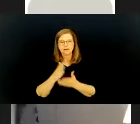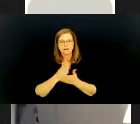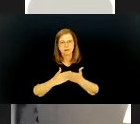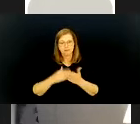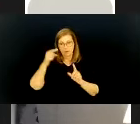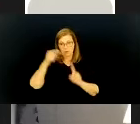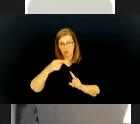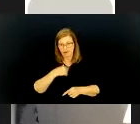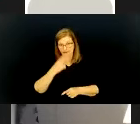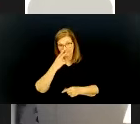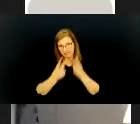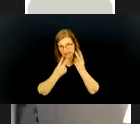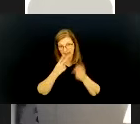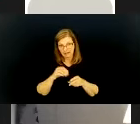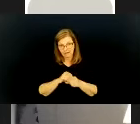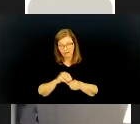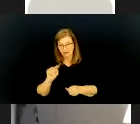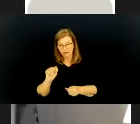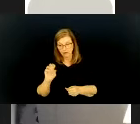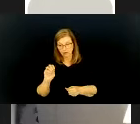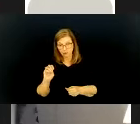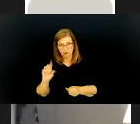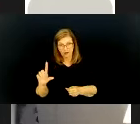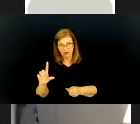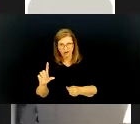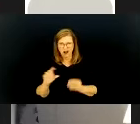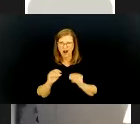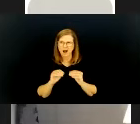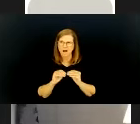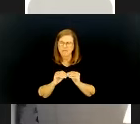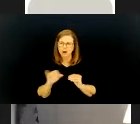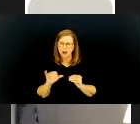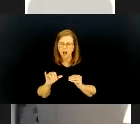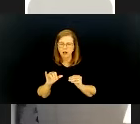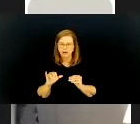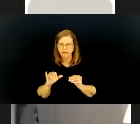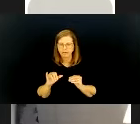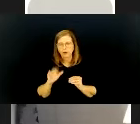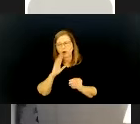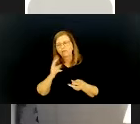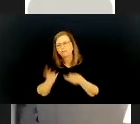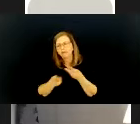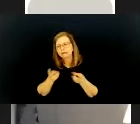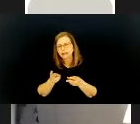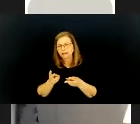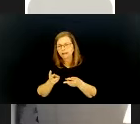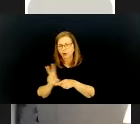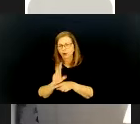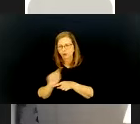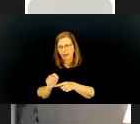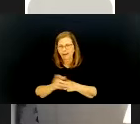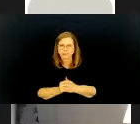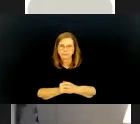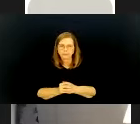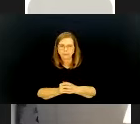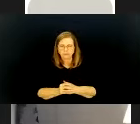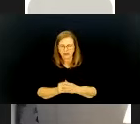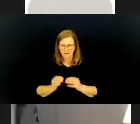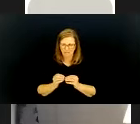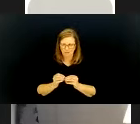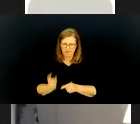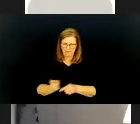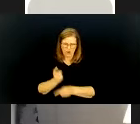I've seen in the tools are more like, you know, I'm going to visit the career tech. So that would be more appropriate